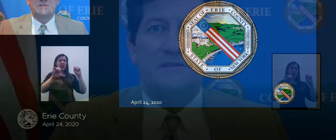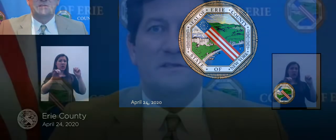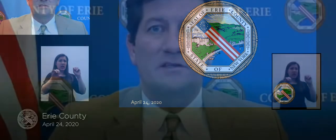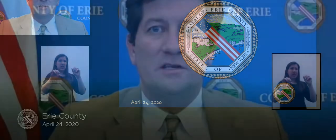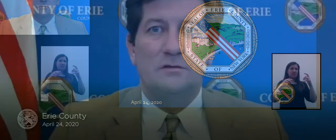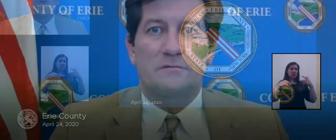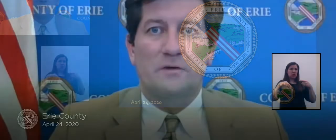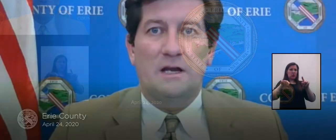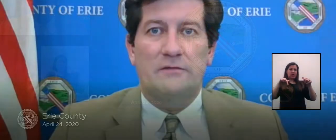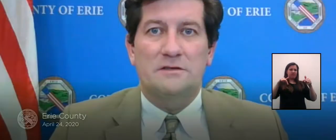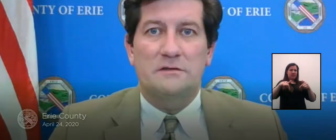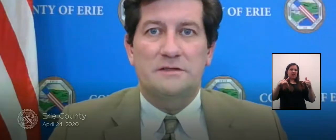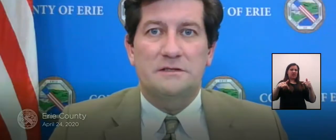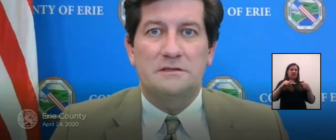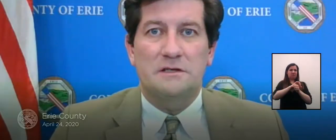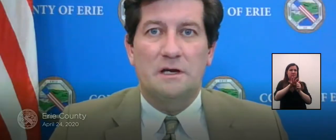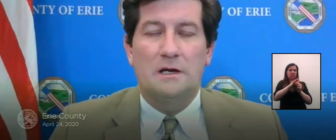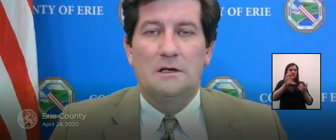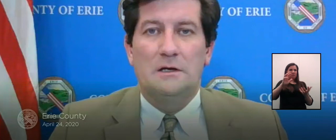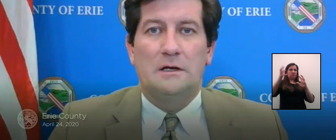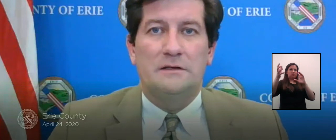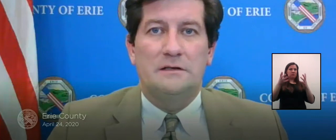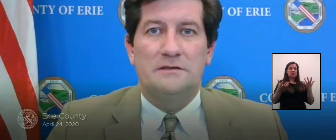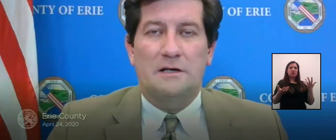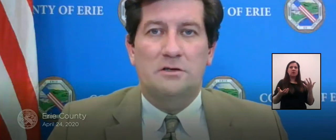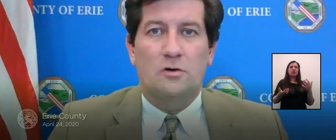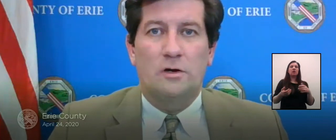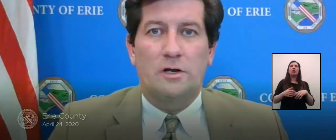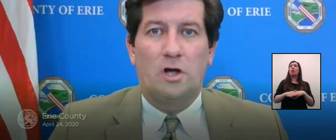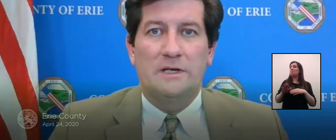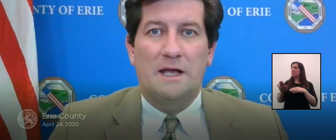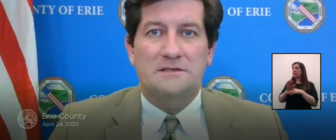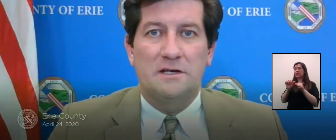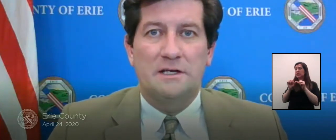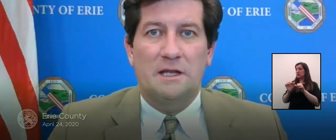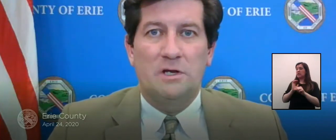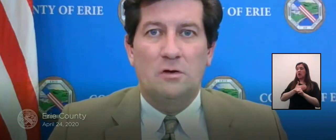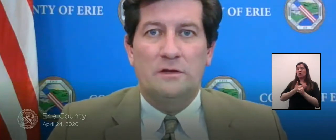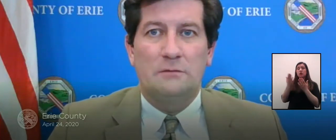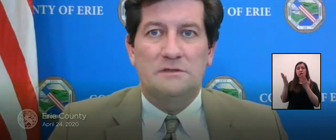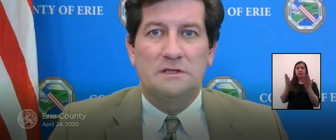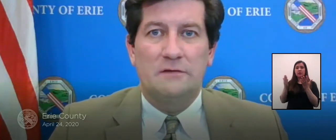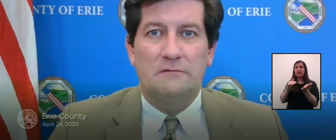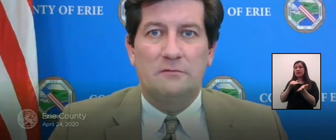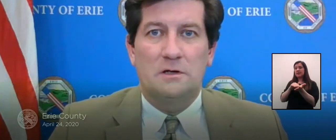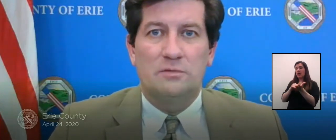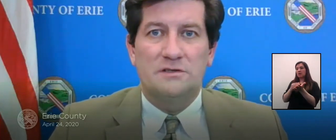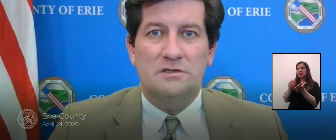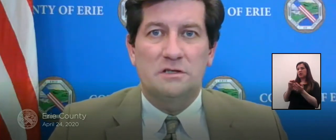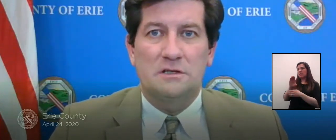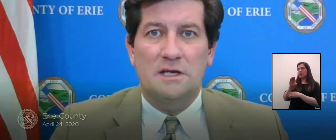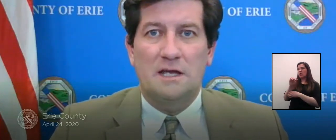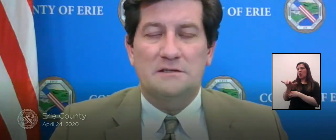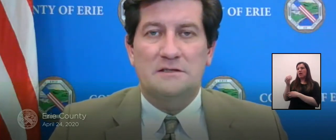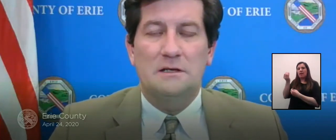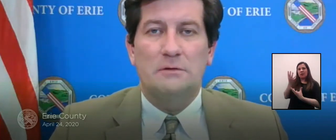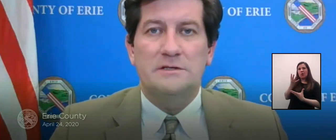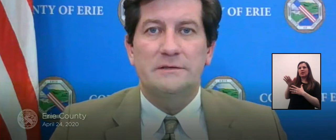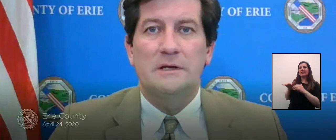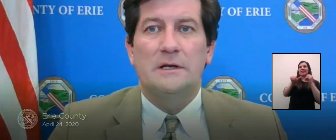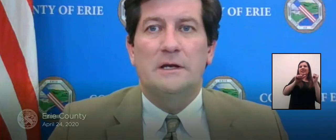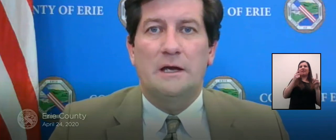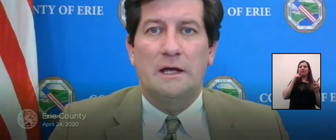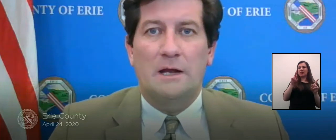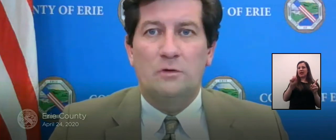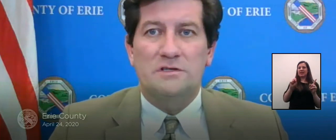Well, business continues for a lot of our services. Dr. Hokoy called me last night and let me know that he was leaving for a position in the Kansas City